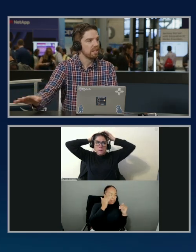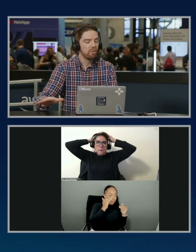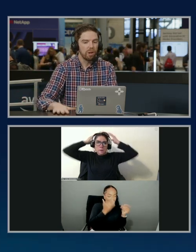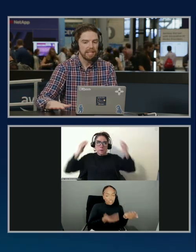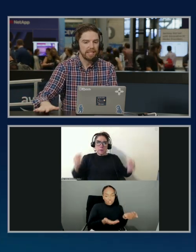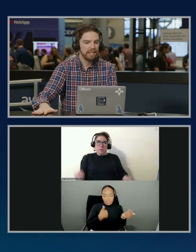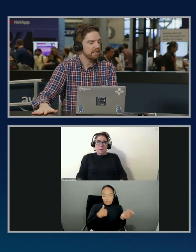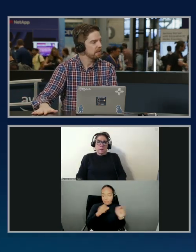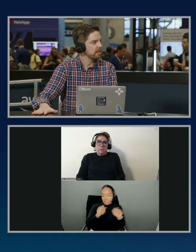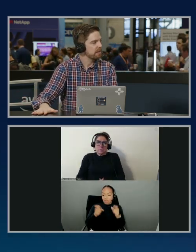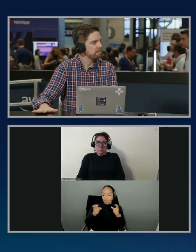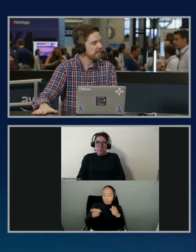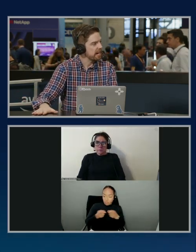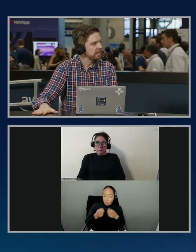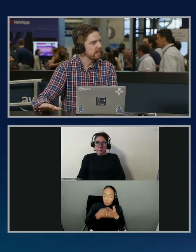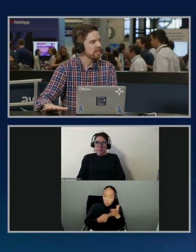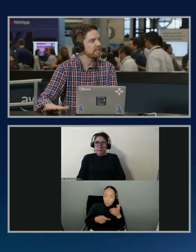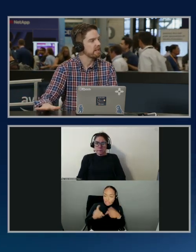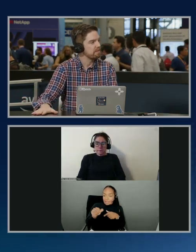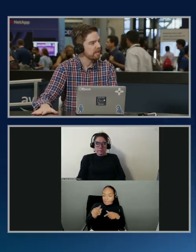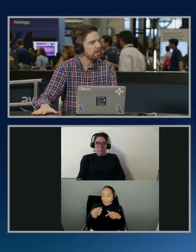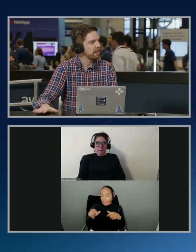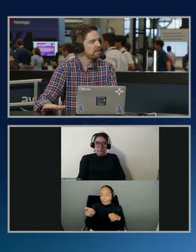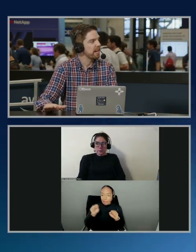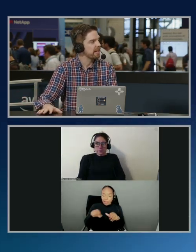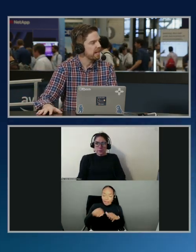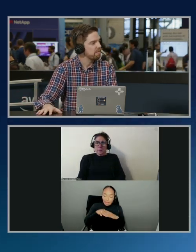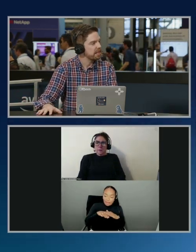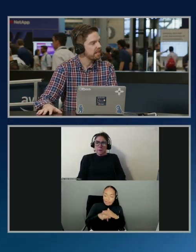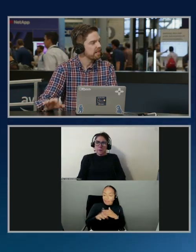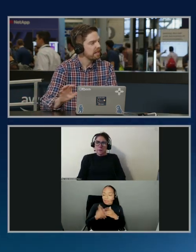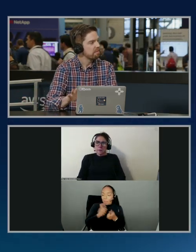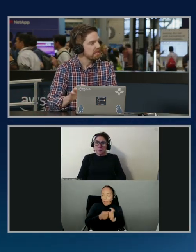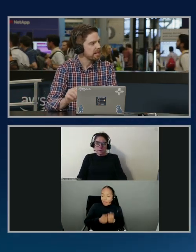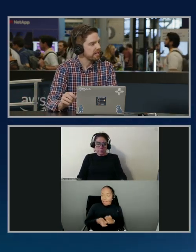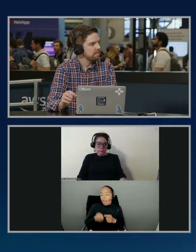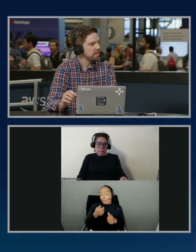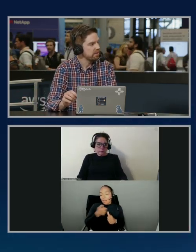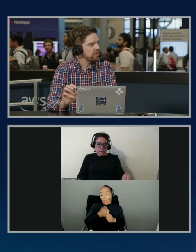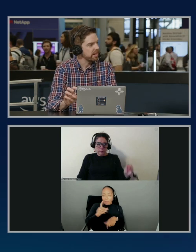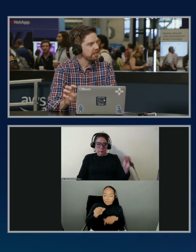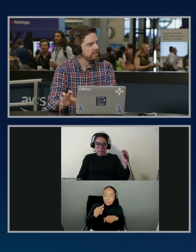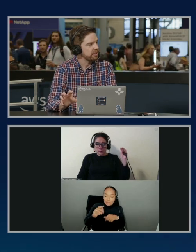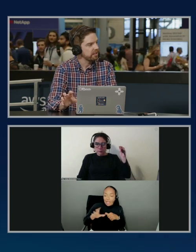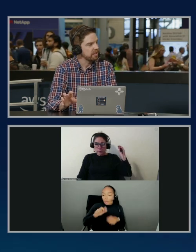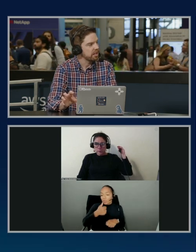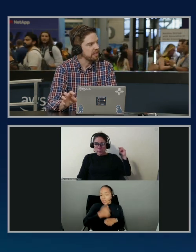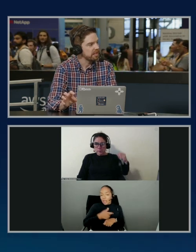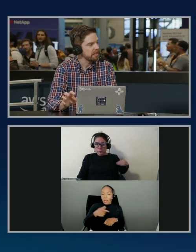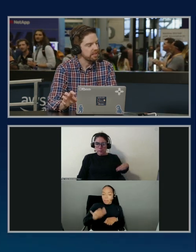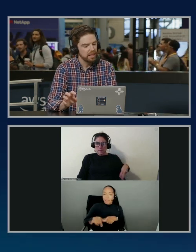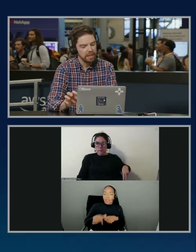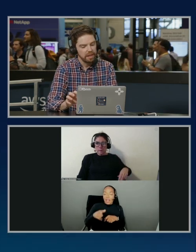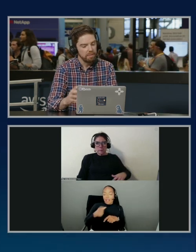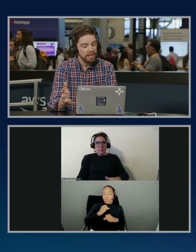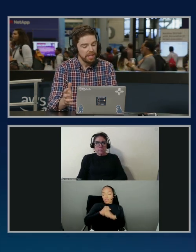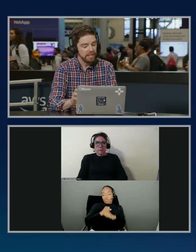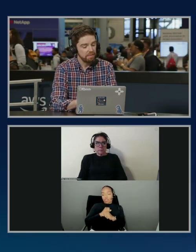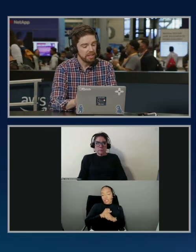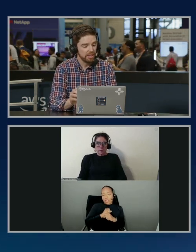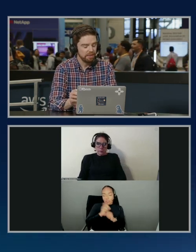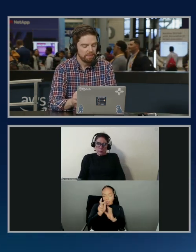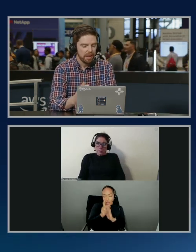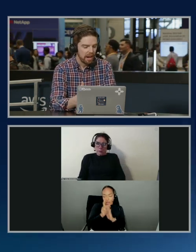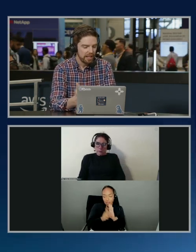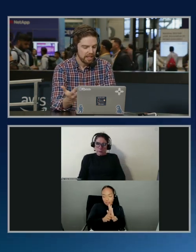control what data is being accessed and modified and updated by setting up these granular security policies. But then